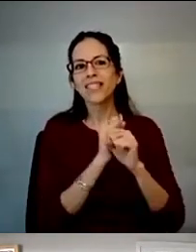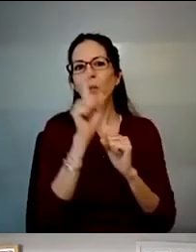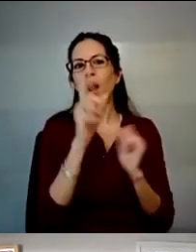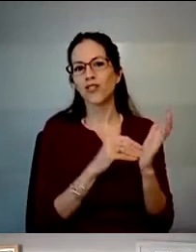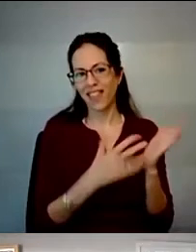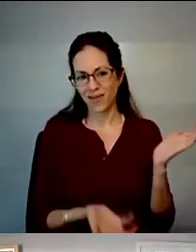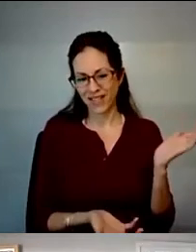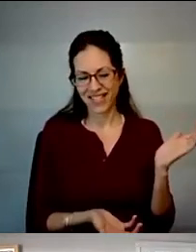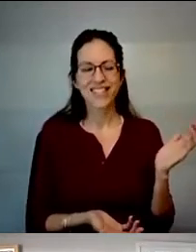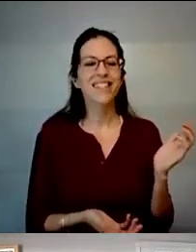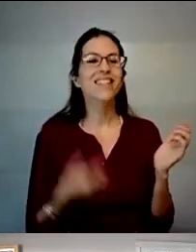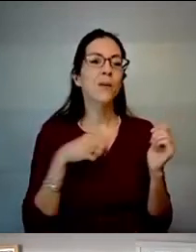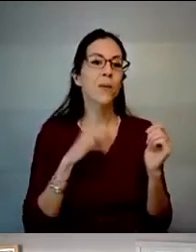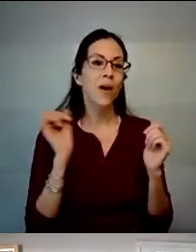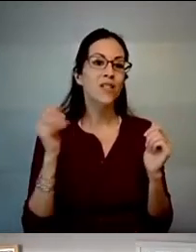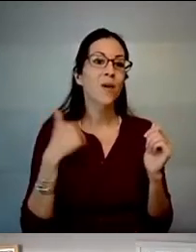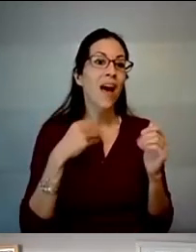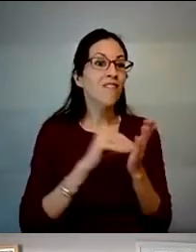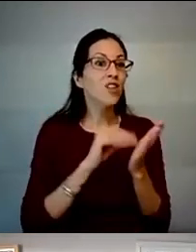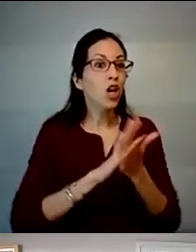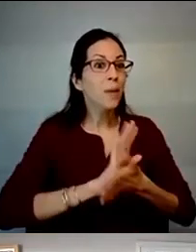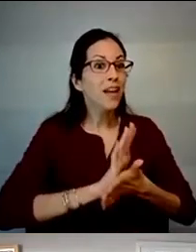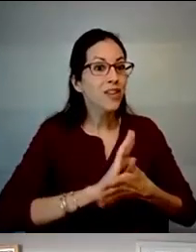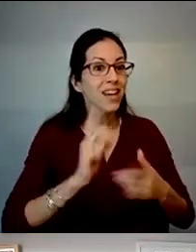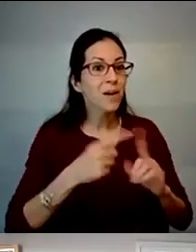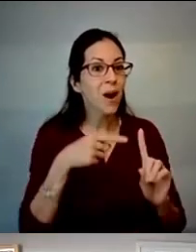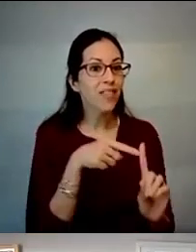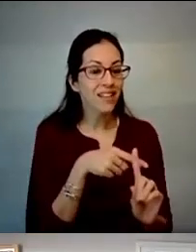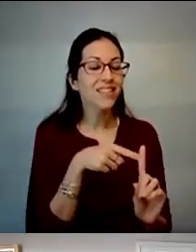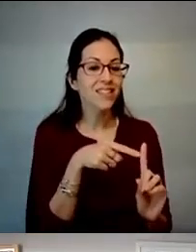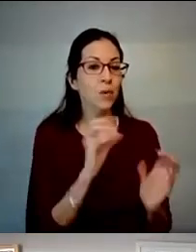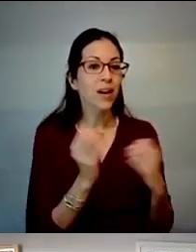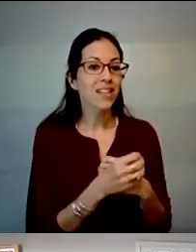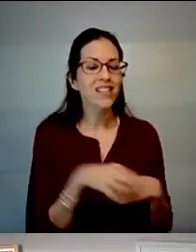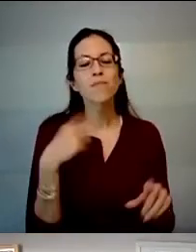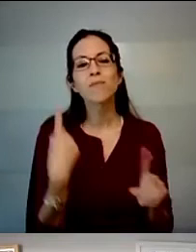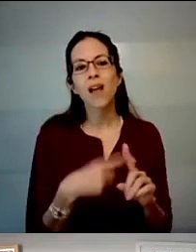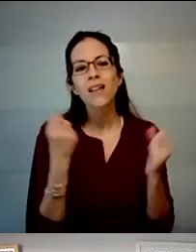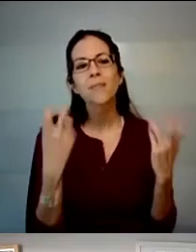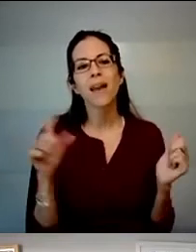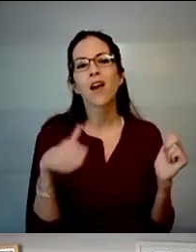do put together a documentary for them, as well as a bunch of other sort of